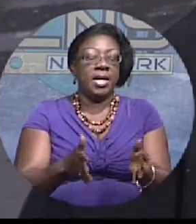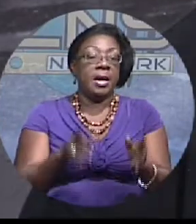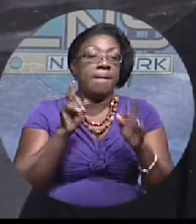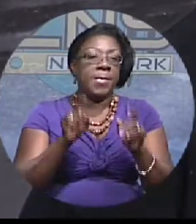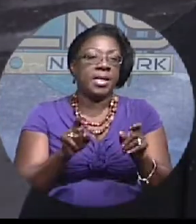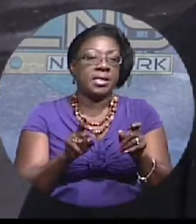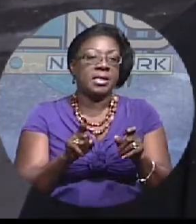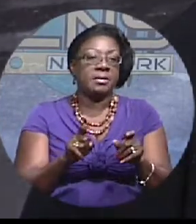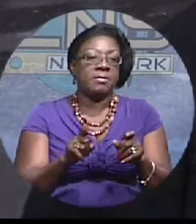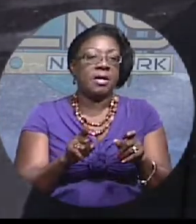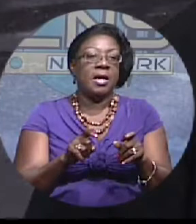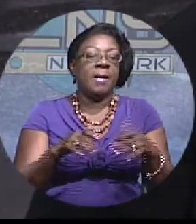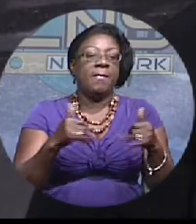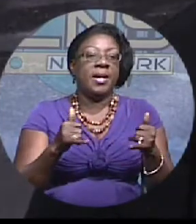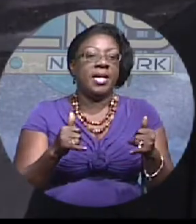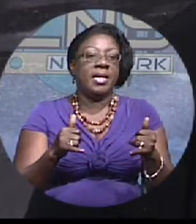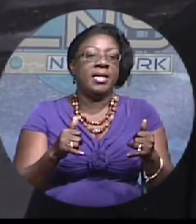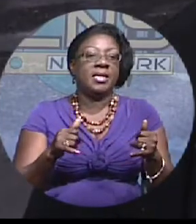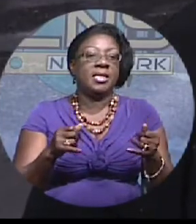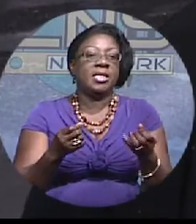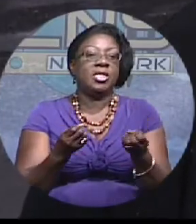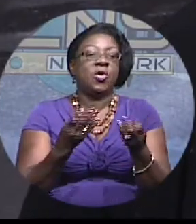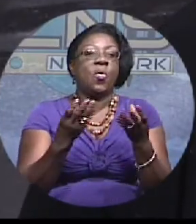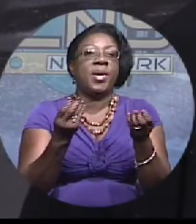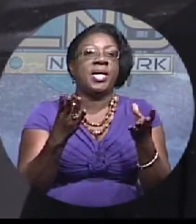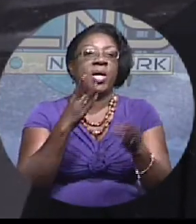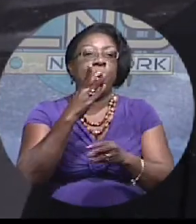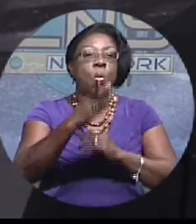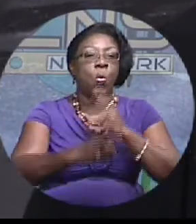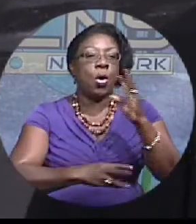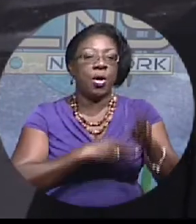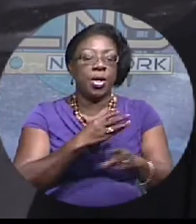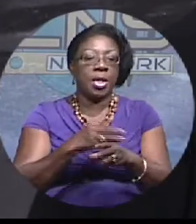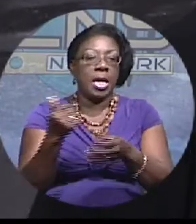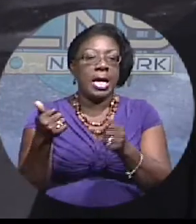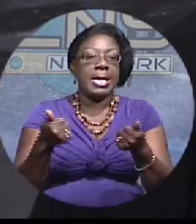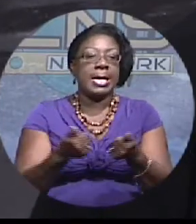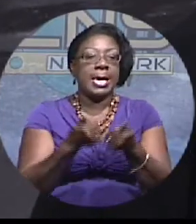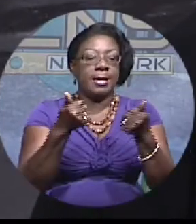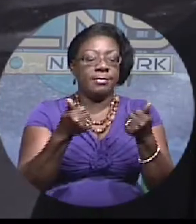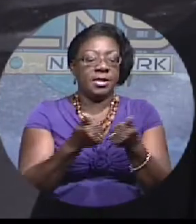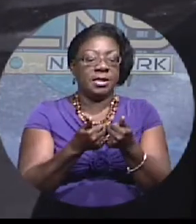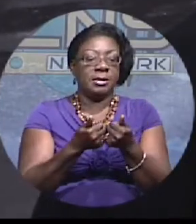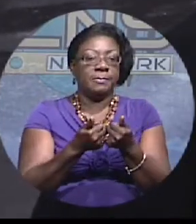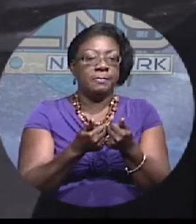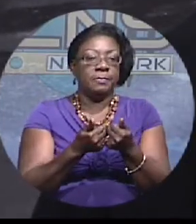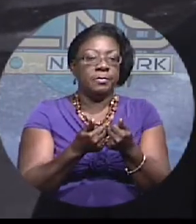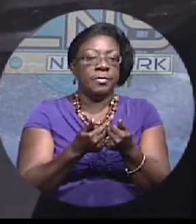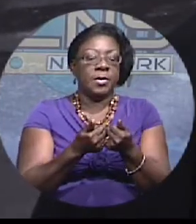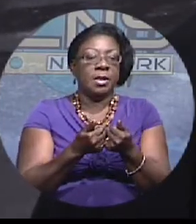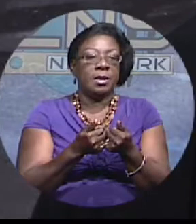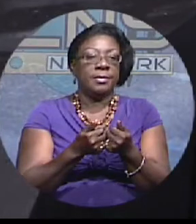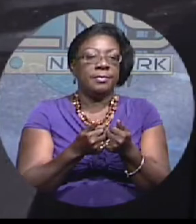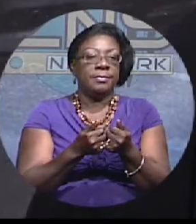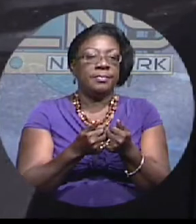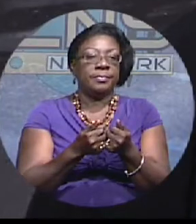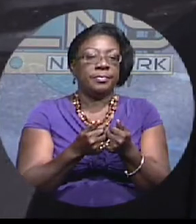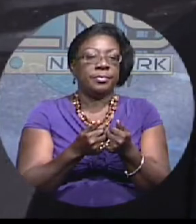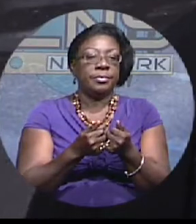in so many world championship and regional games. That is the CAC and Pan Am Games and local